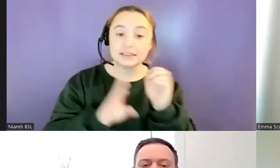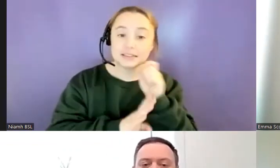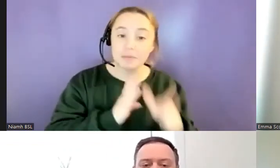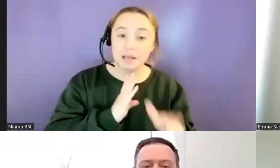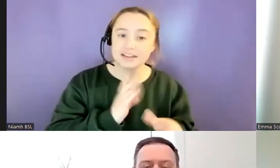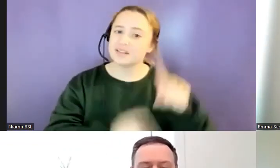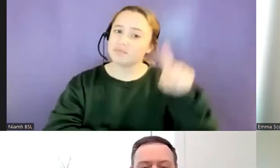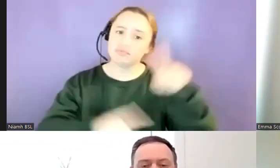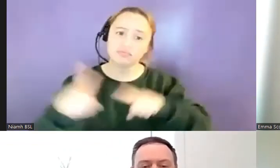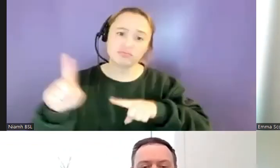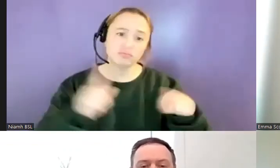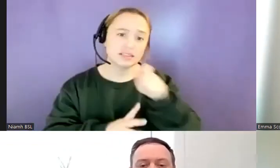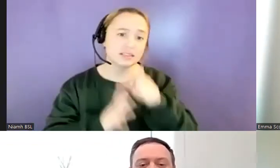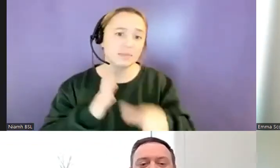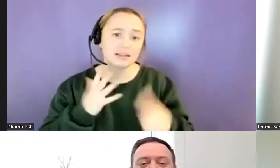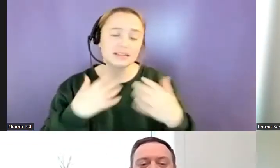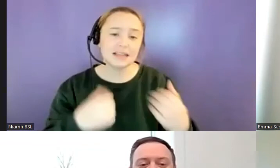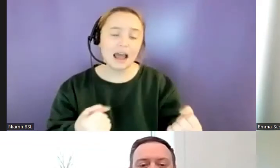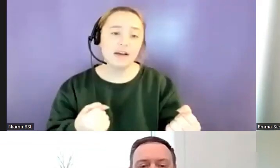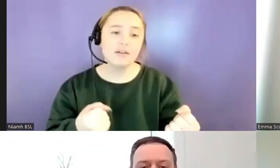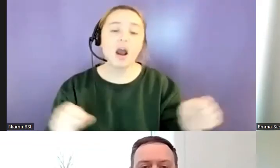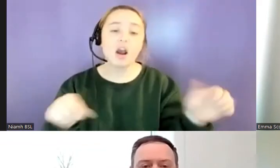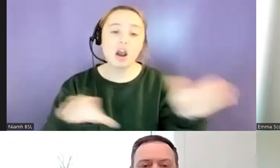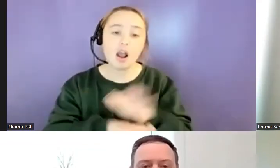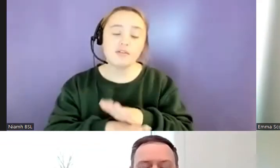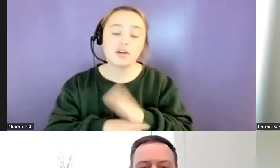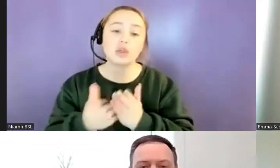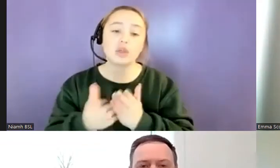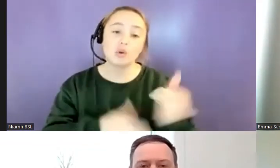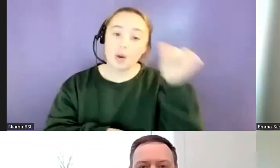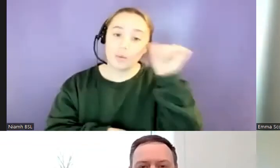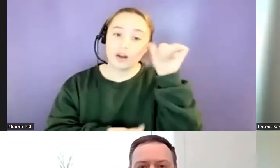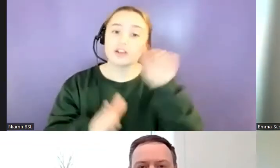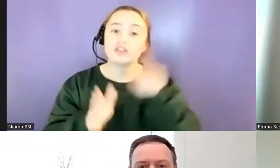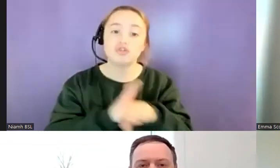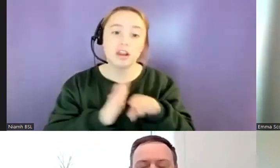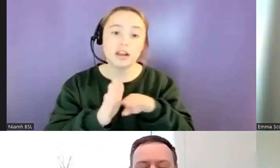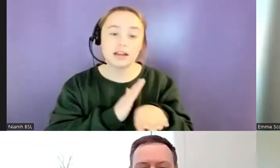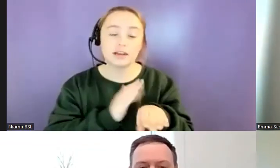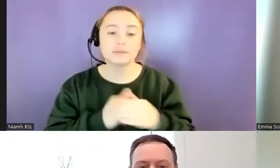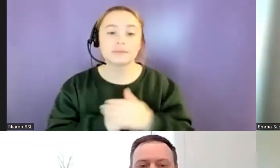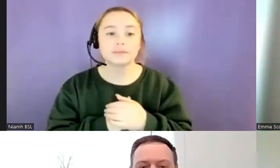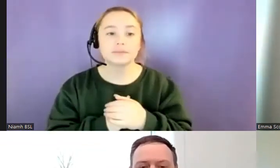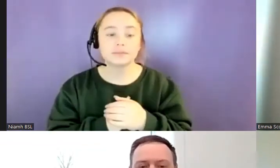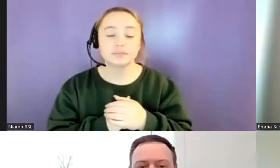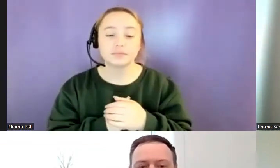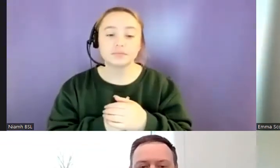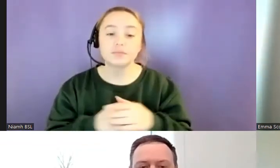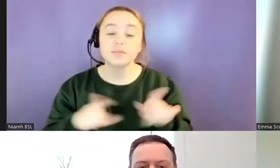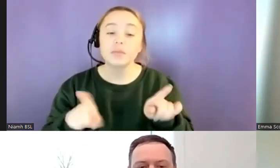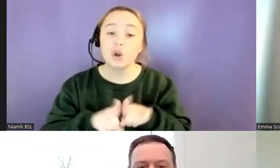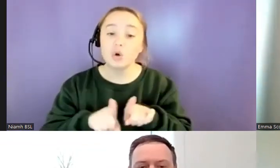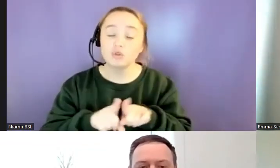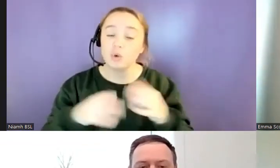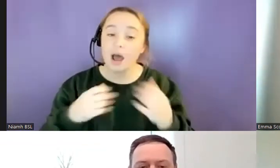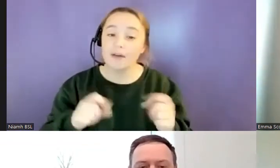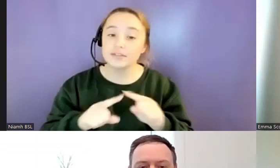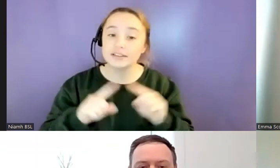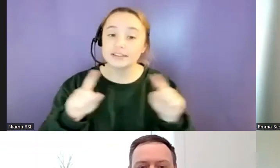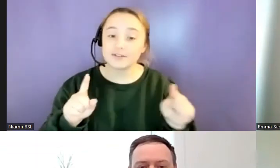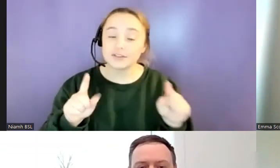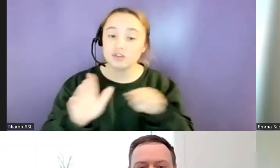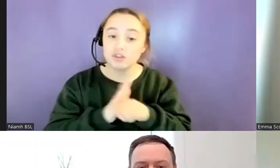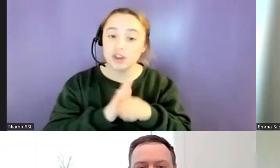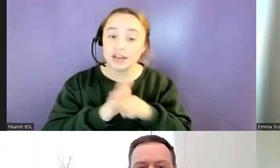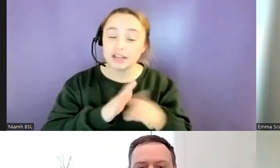that are there, are all covered within the awareness training, and all the different ways to approach potentially, depending